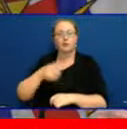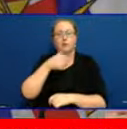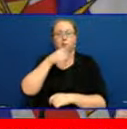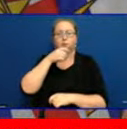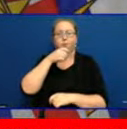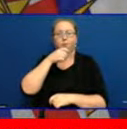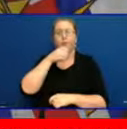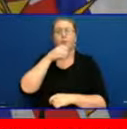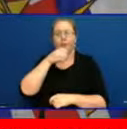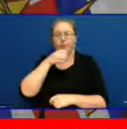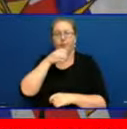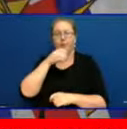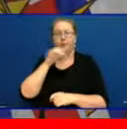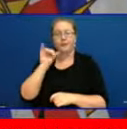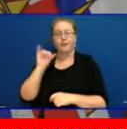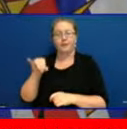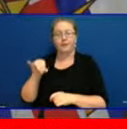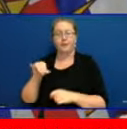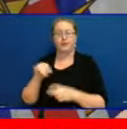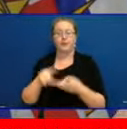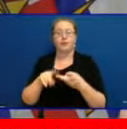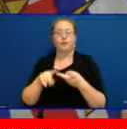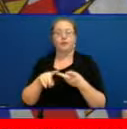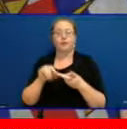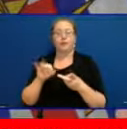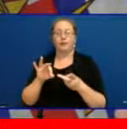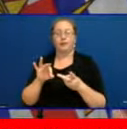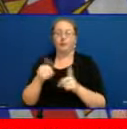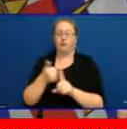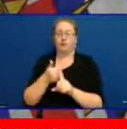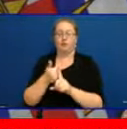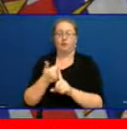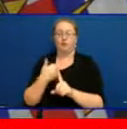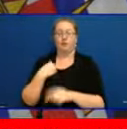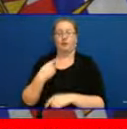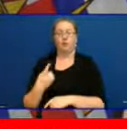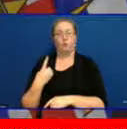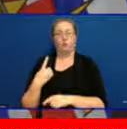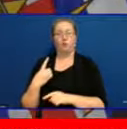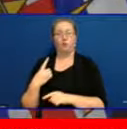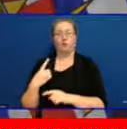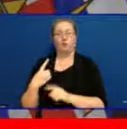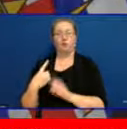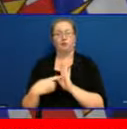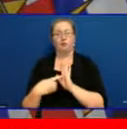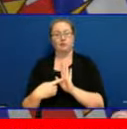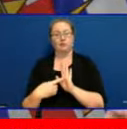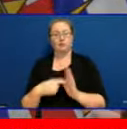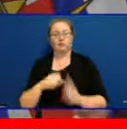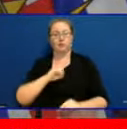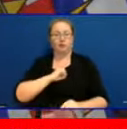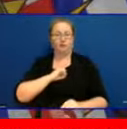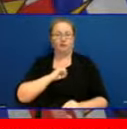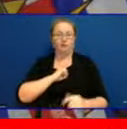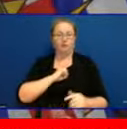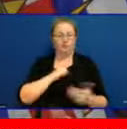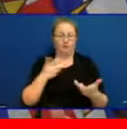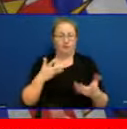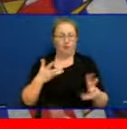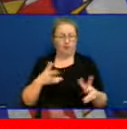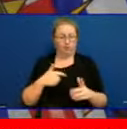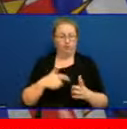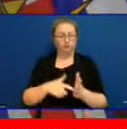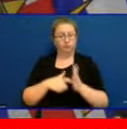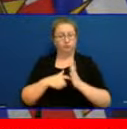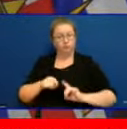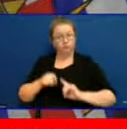setting, where we said that that having a single symptom in a child doesn't necessarily mean that they need